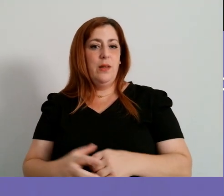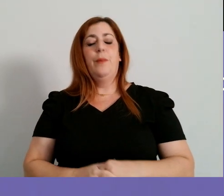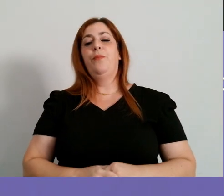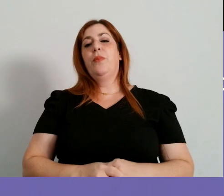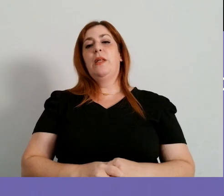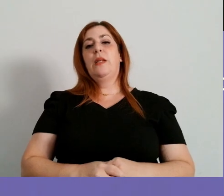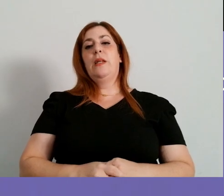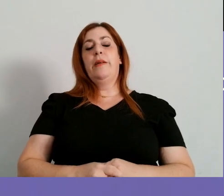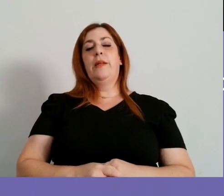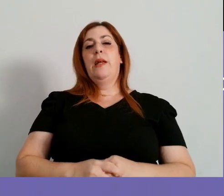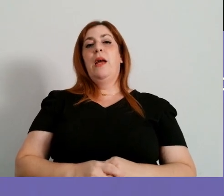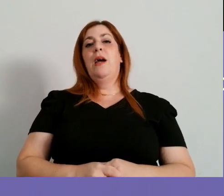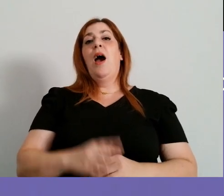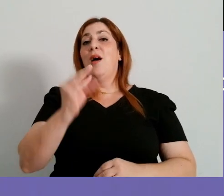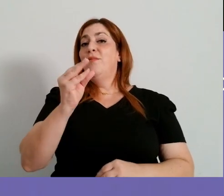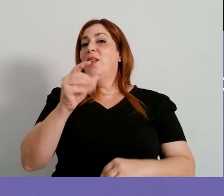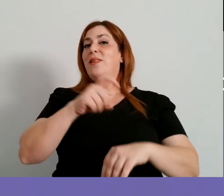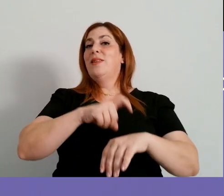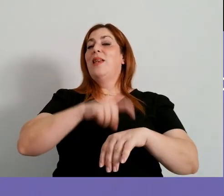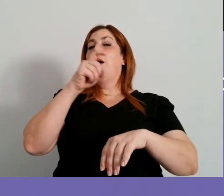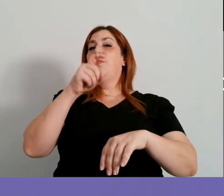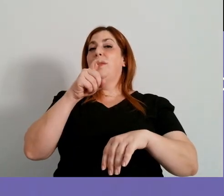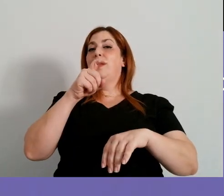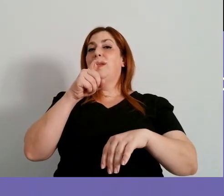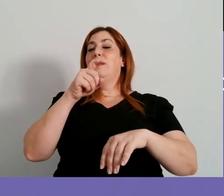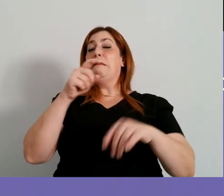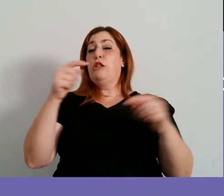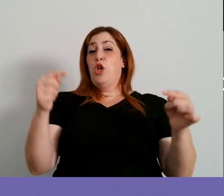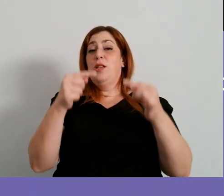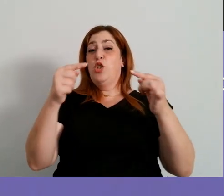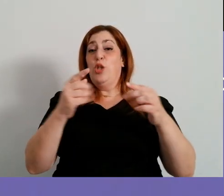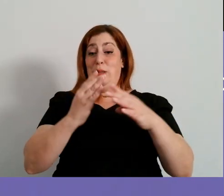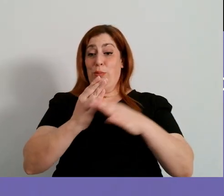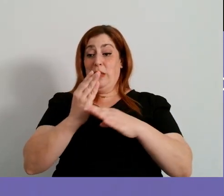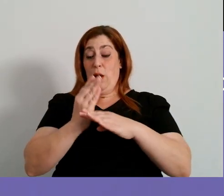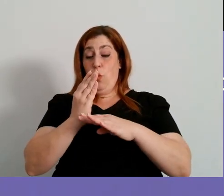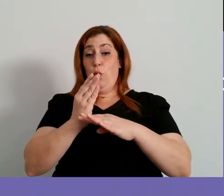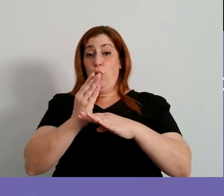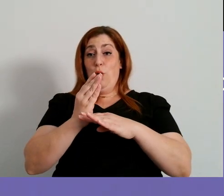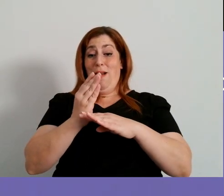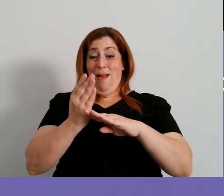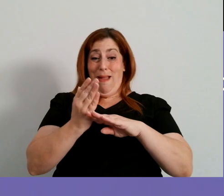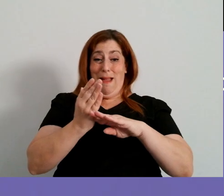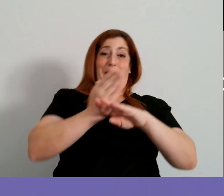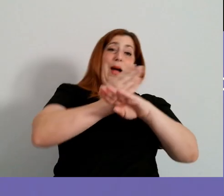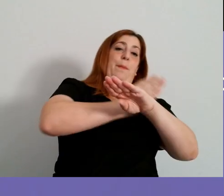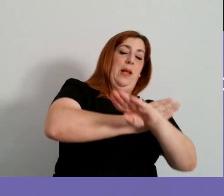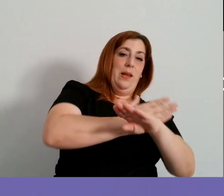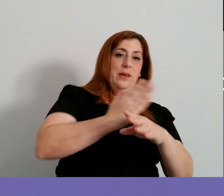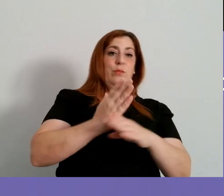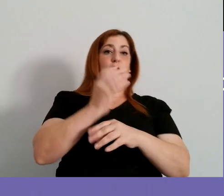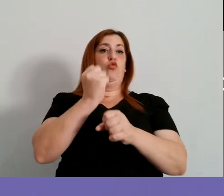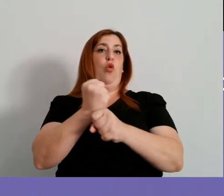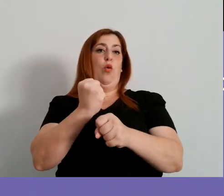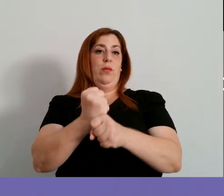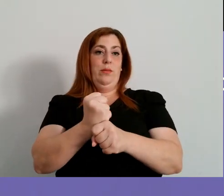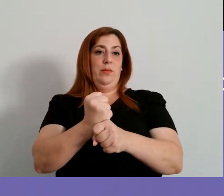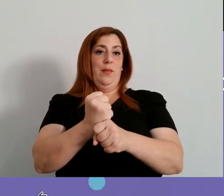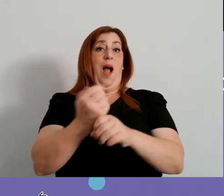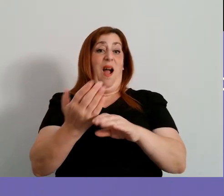Typically, the people face challenges before they even have the job, before they even go for the